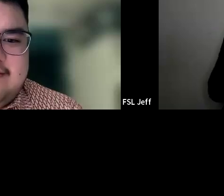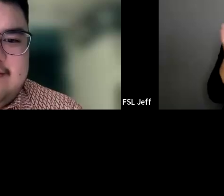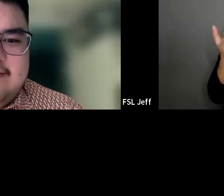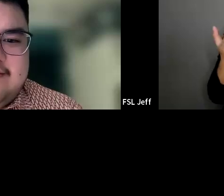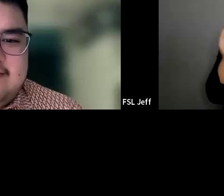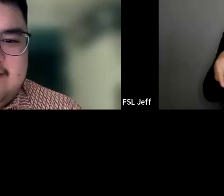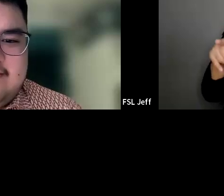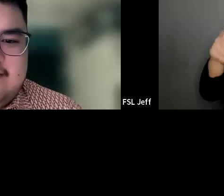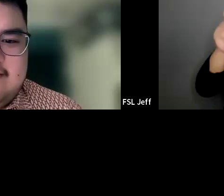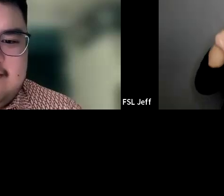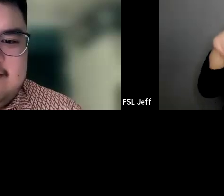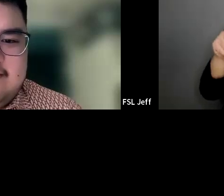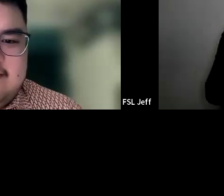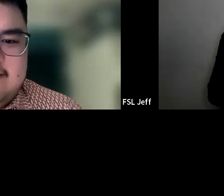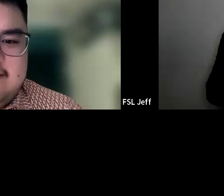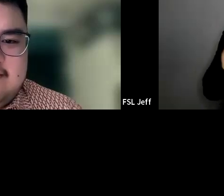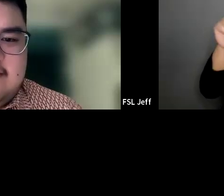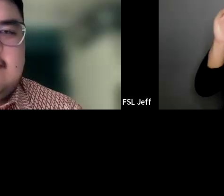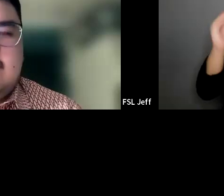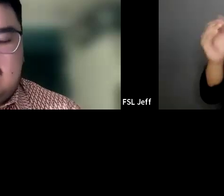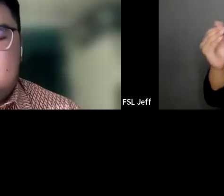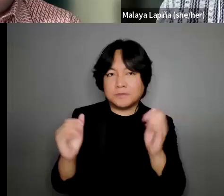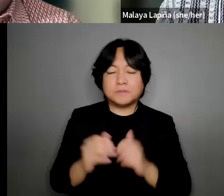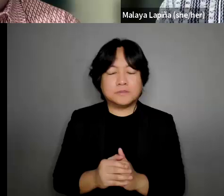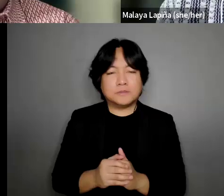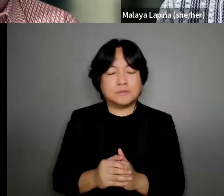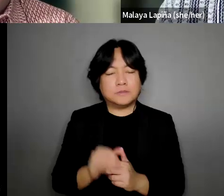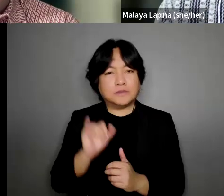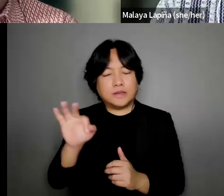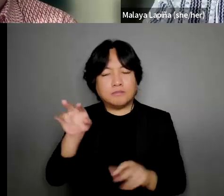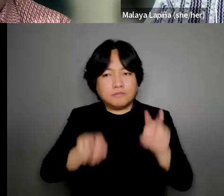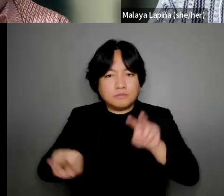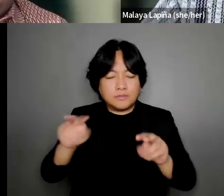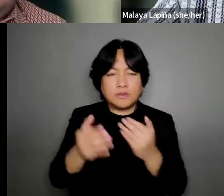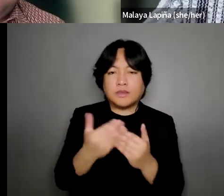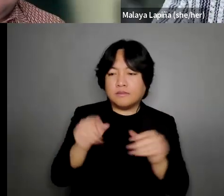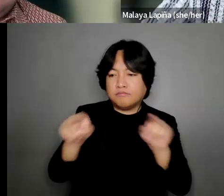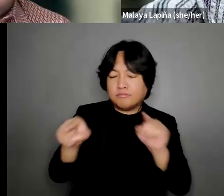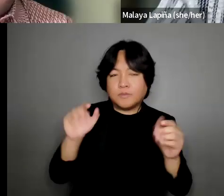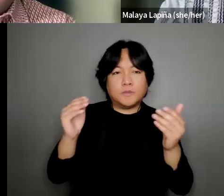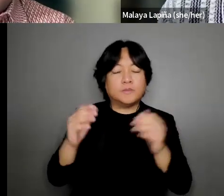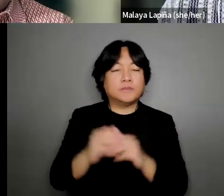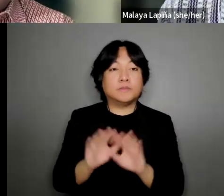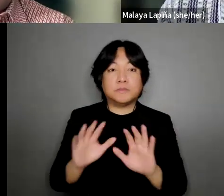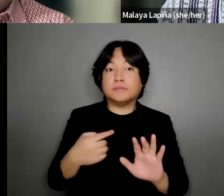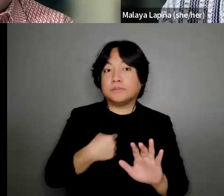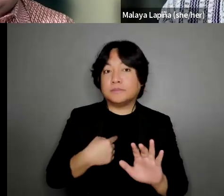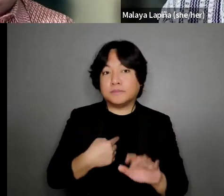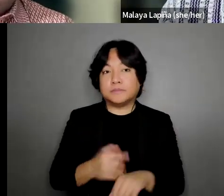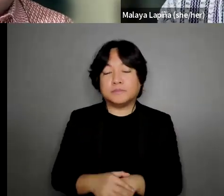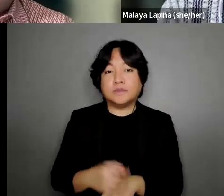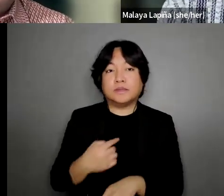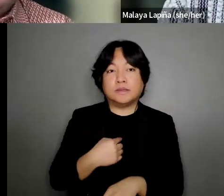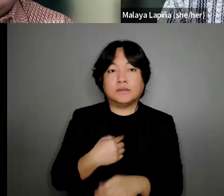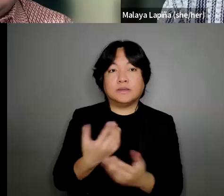kinakailangan din no ng comparative na pagtingin no, sa mga bagay-bagay. Ako naman no, sa field